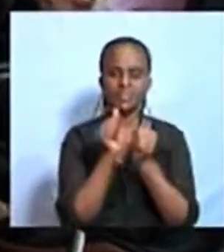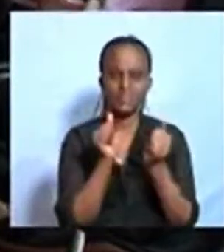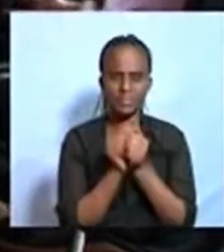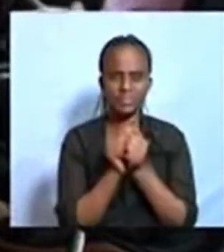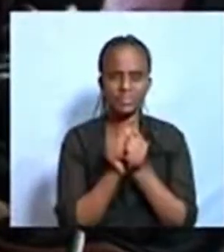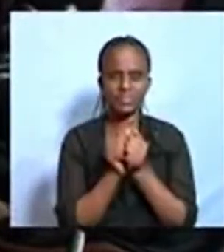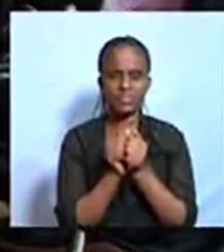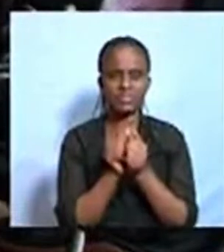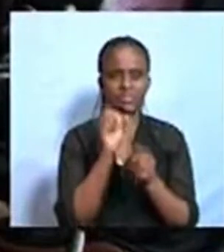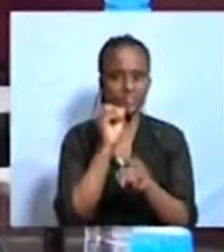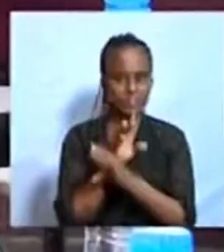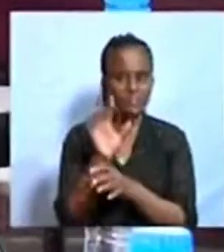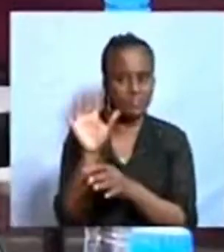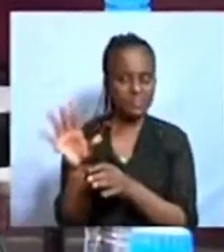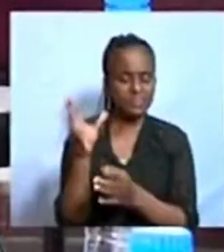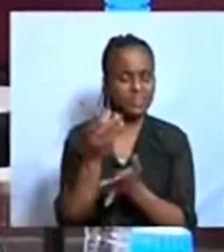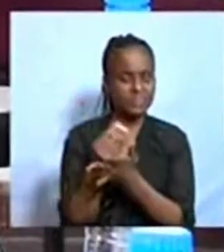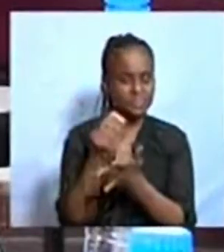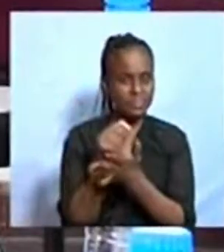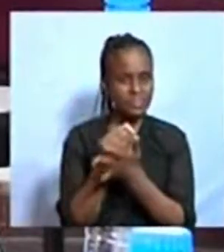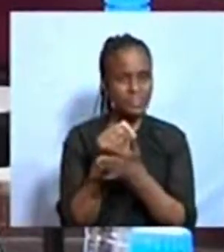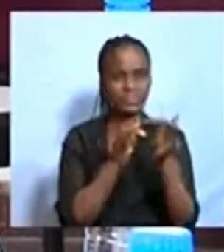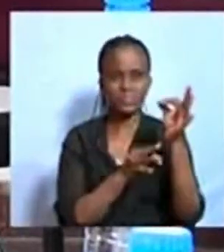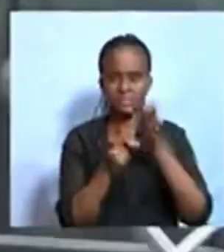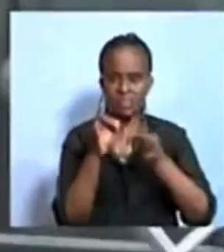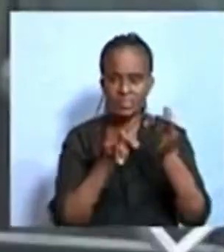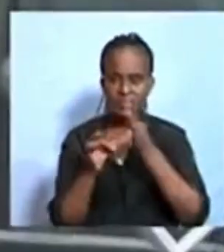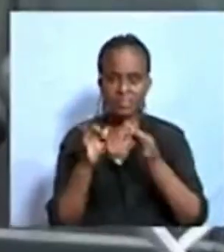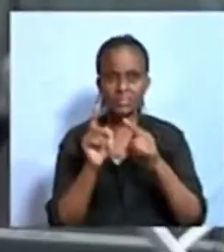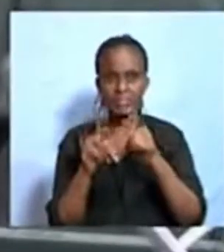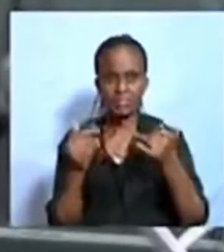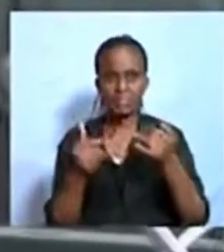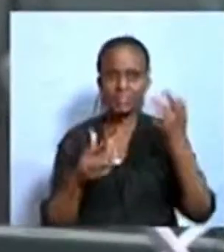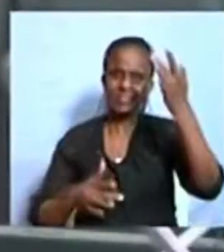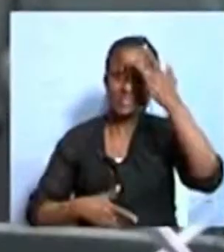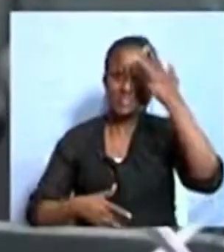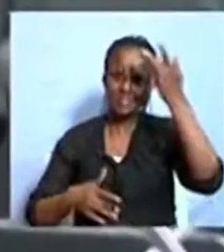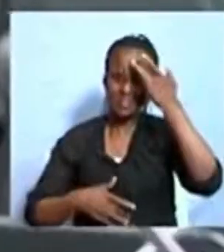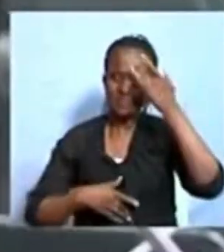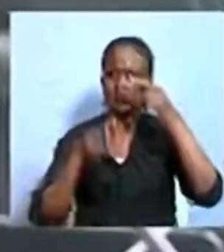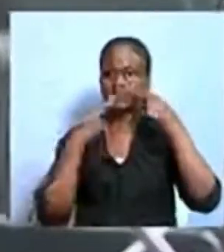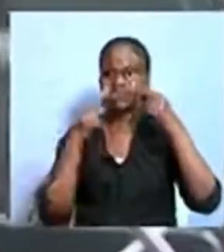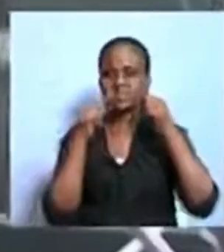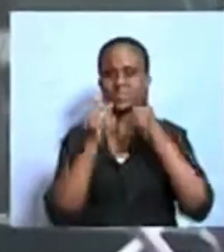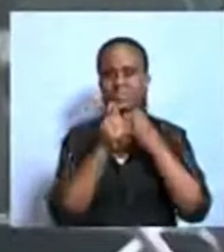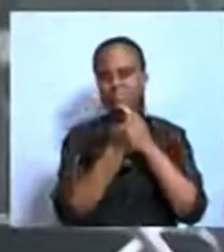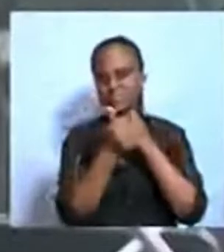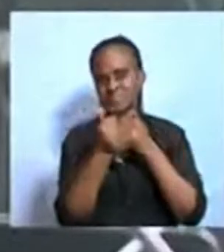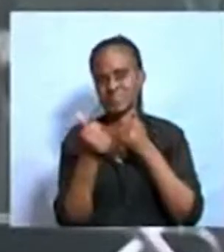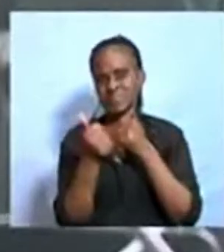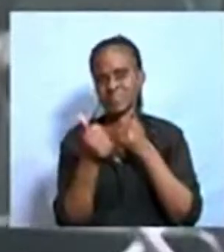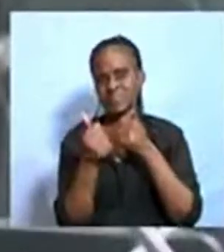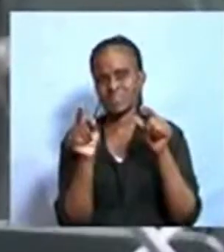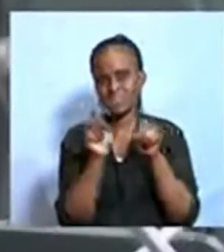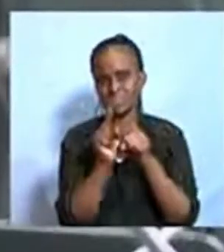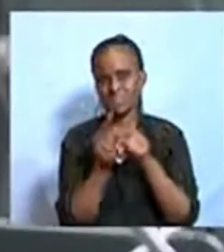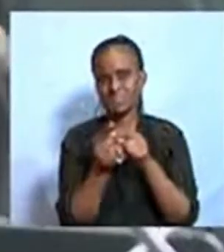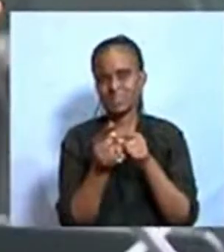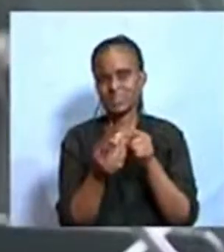the availability of funds in your explanation and yet ill health outcome on the other, and you have alluded